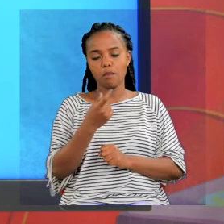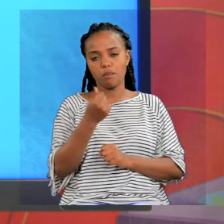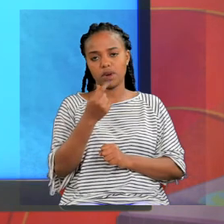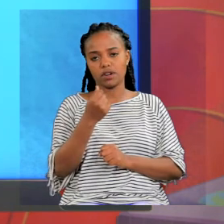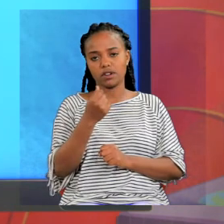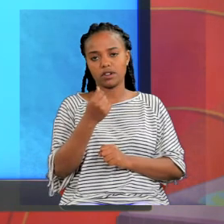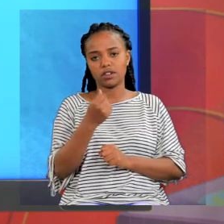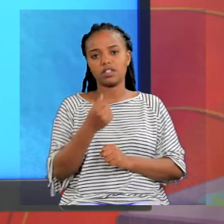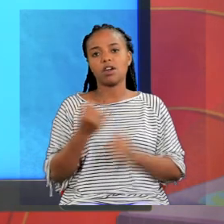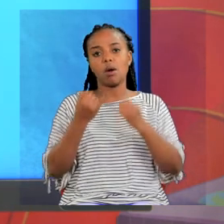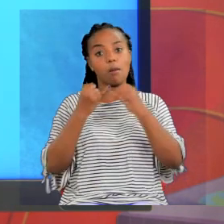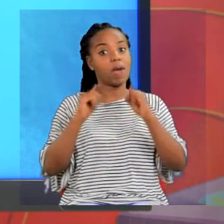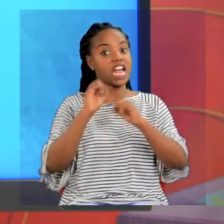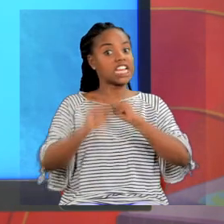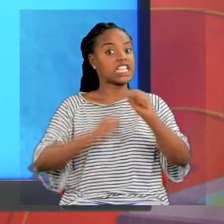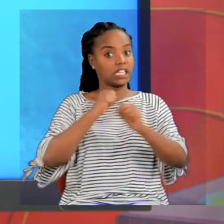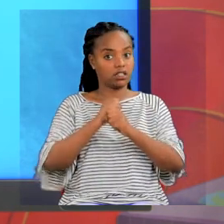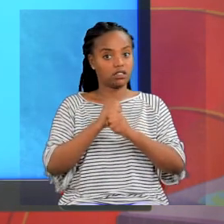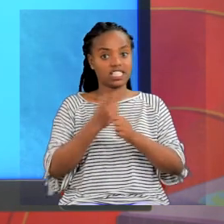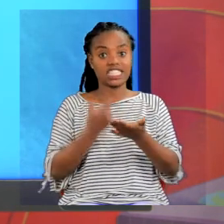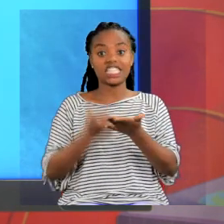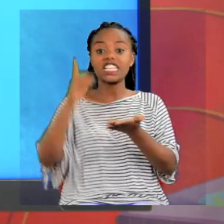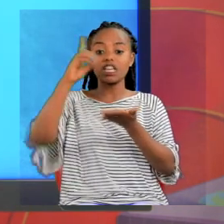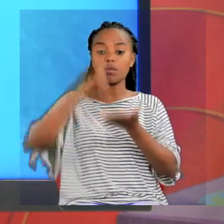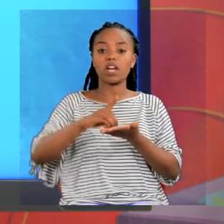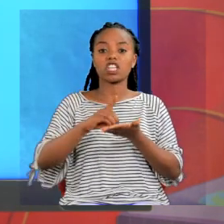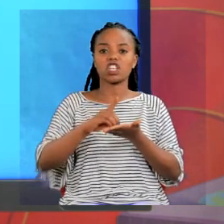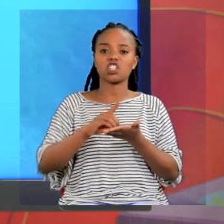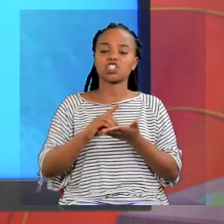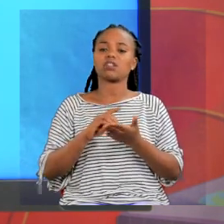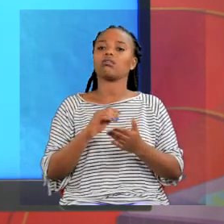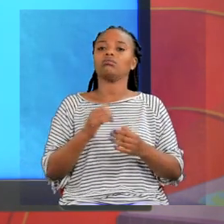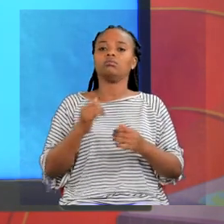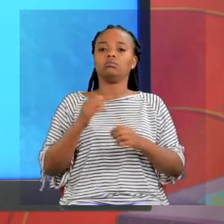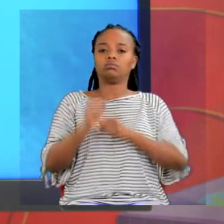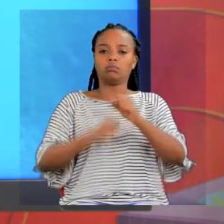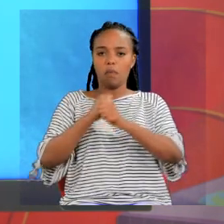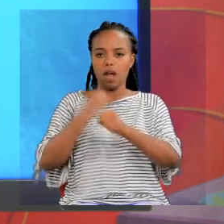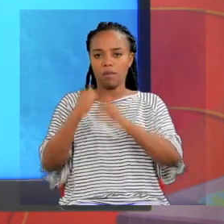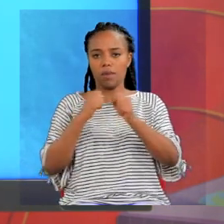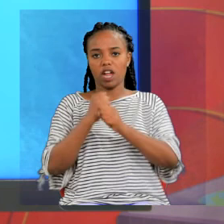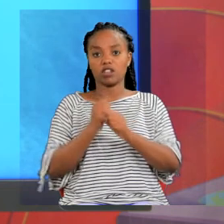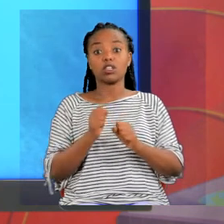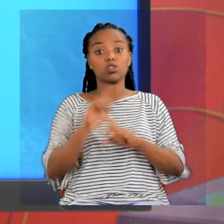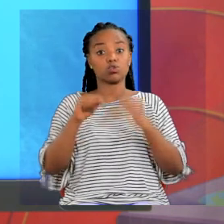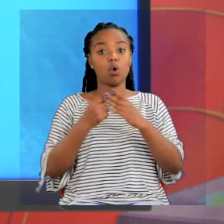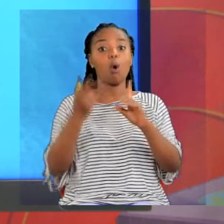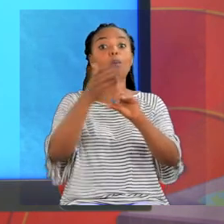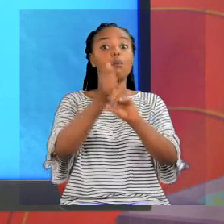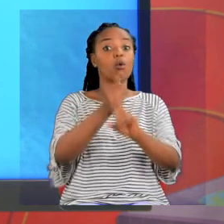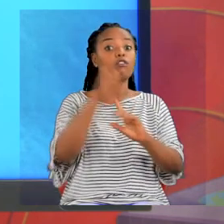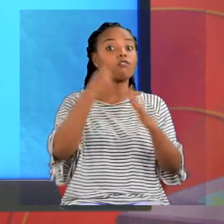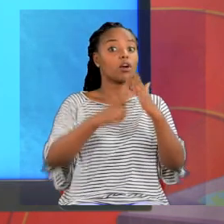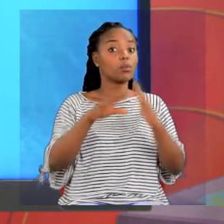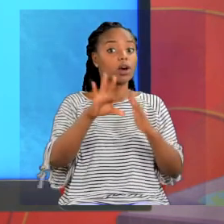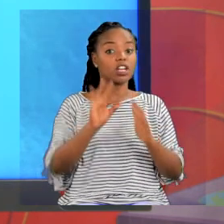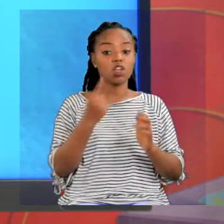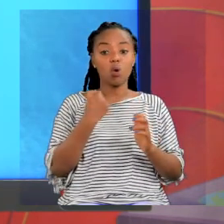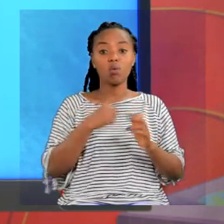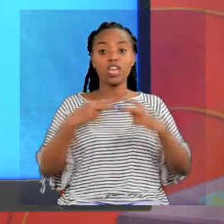177 BIR per year. This is the depreciation rate per year. So to find the book value, we need to have